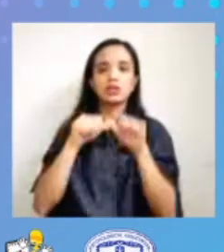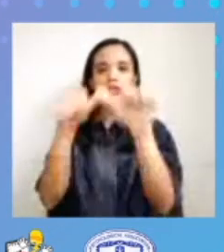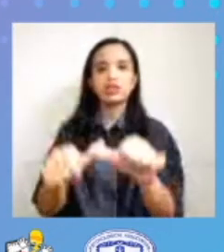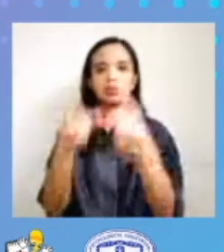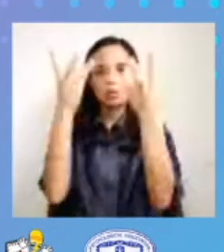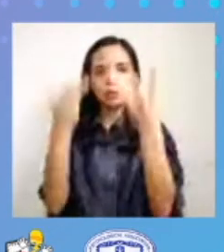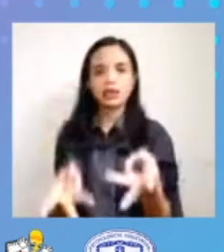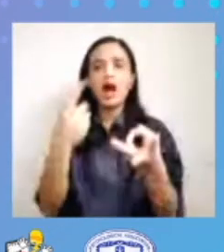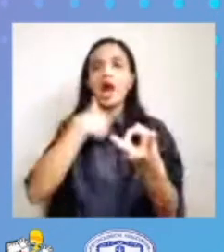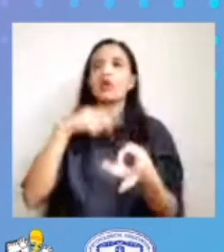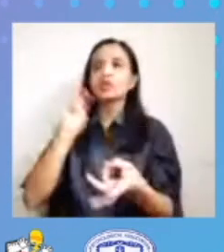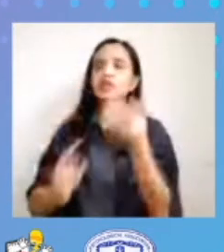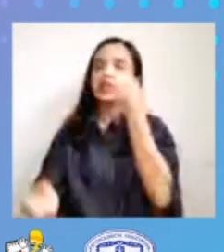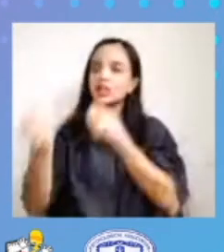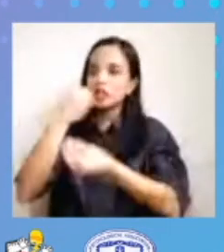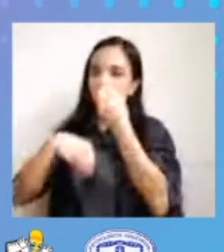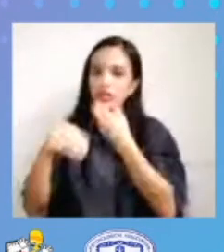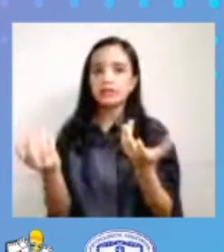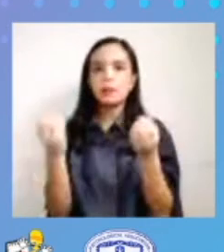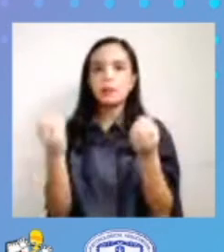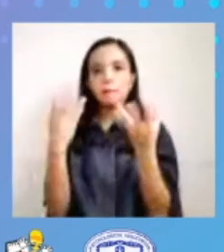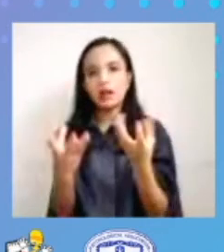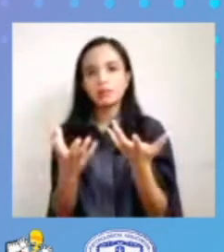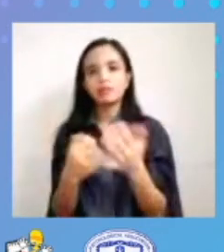tayong law of thermodynamics.